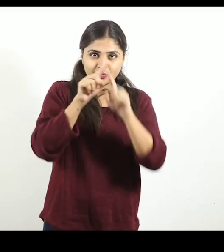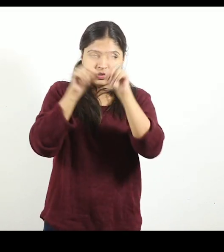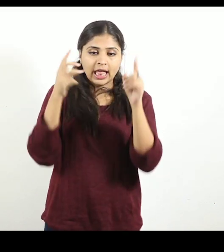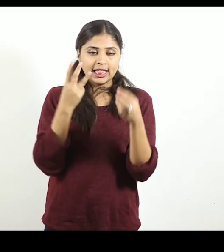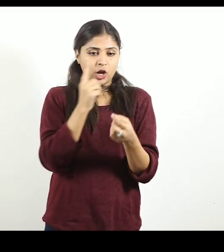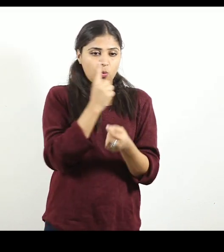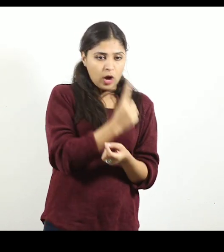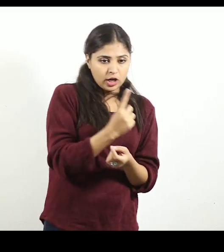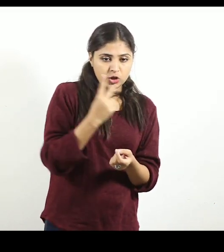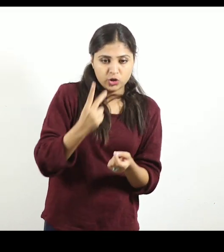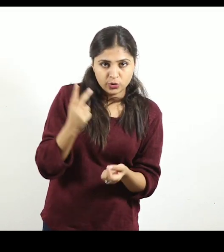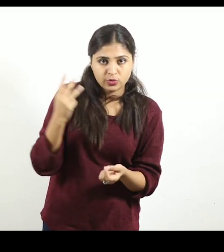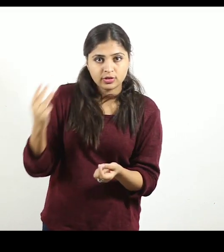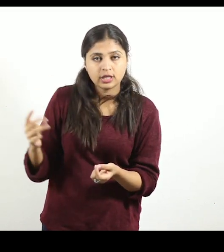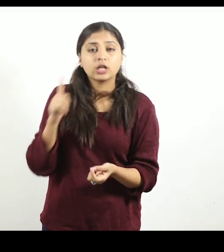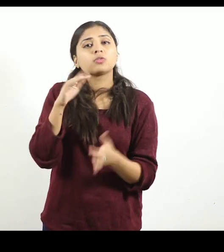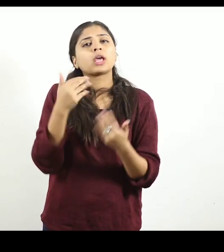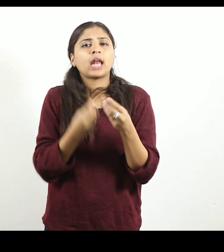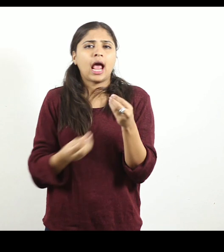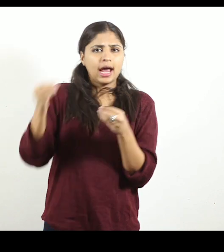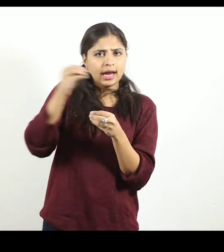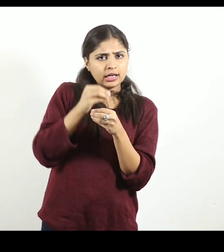worksheets.